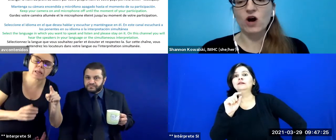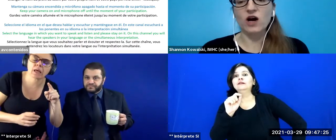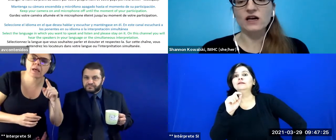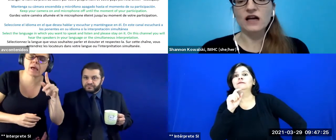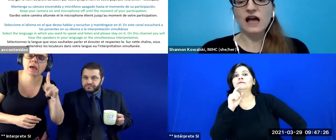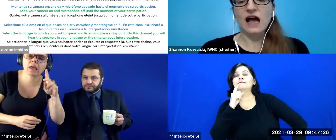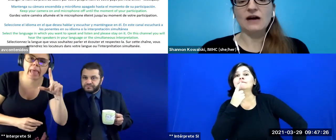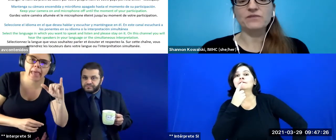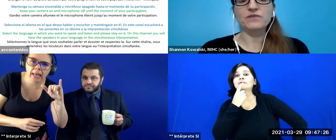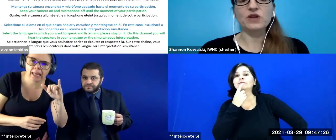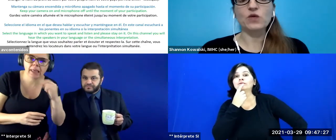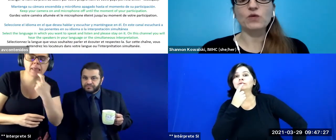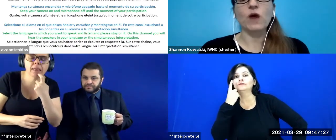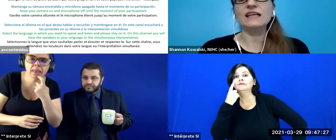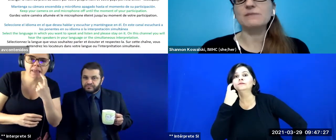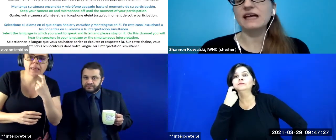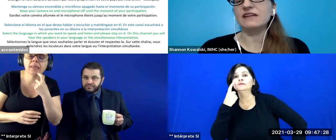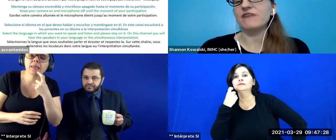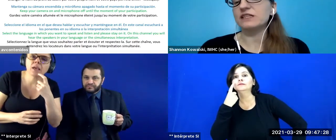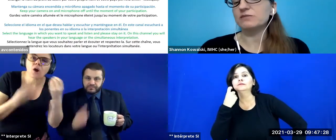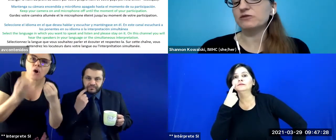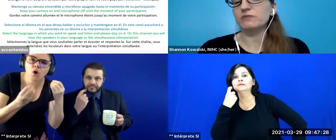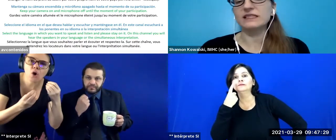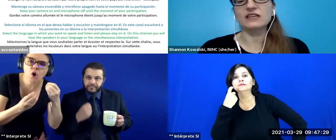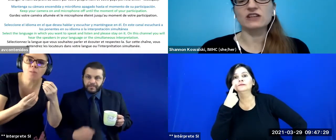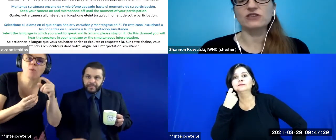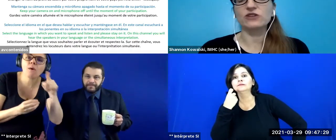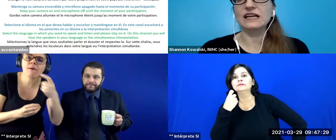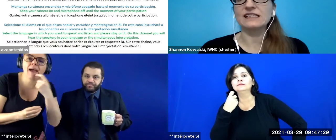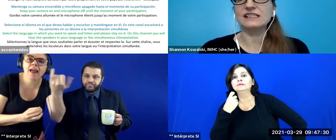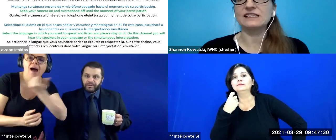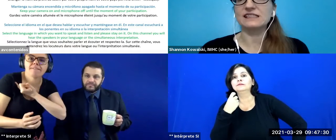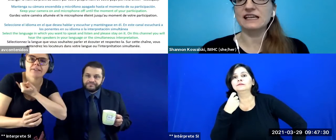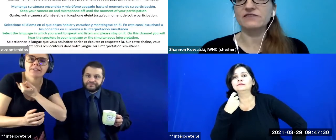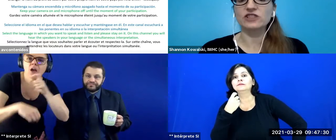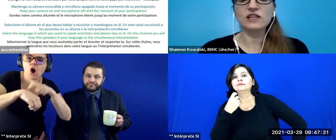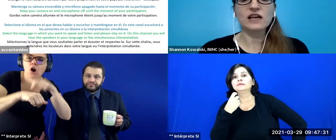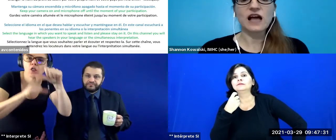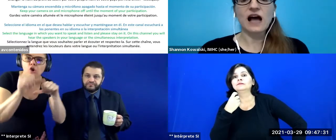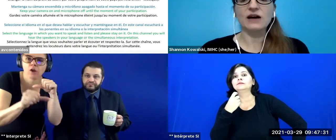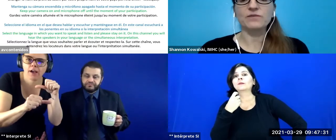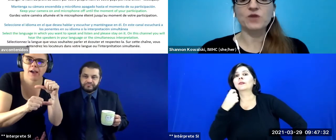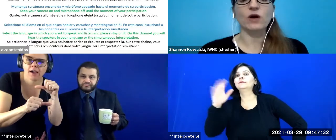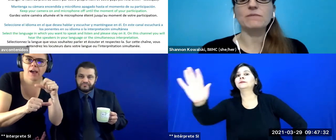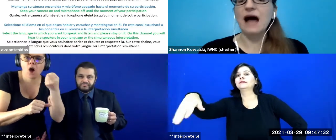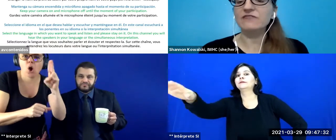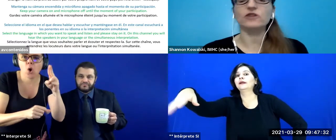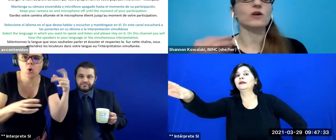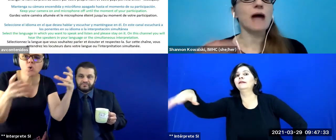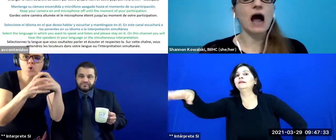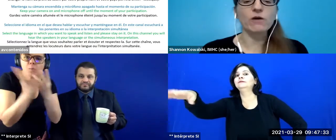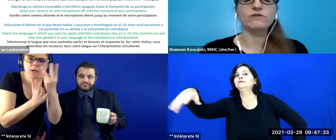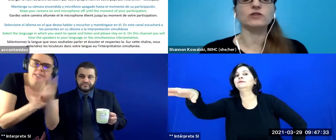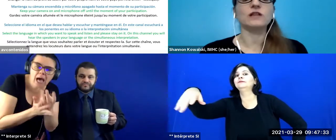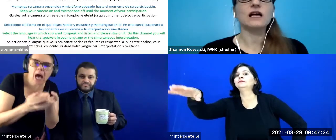your own work, what has made feminist movements and grassroots organizations successful or impactful